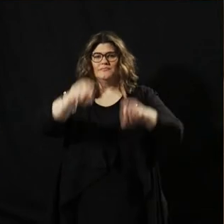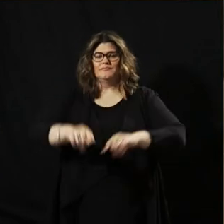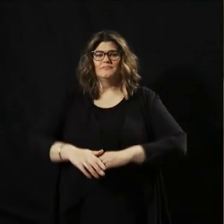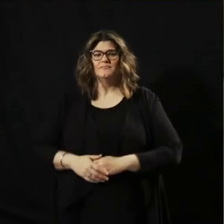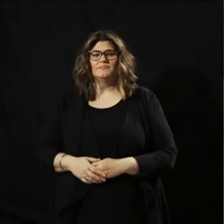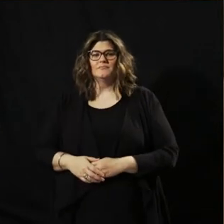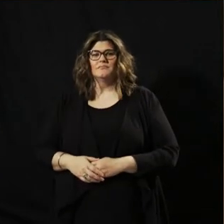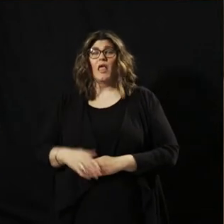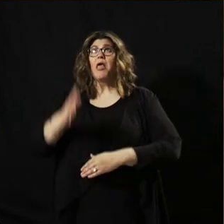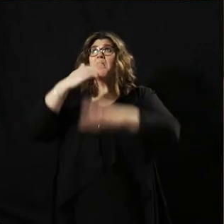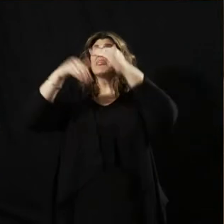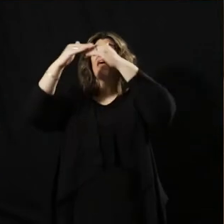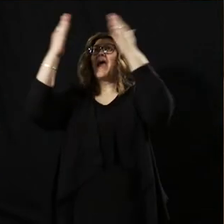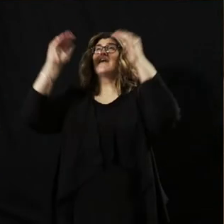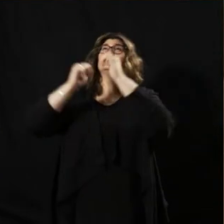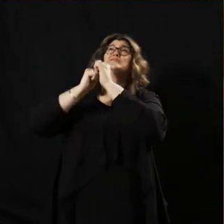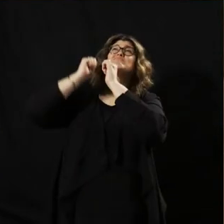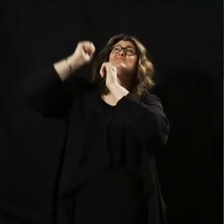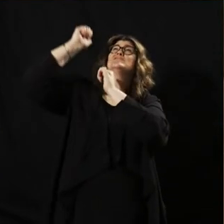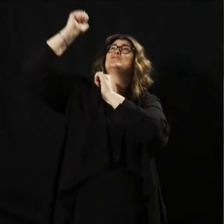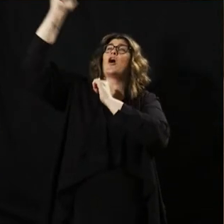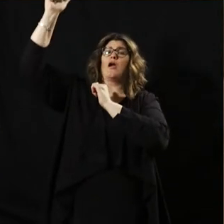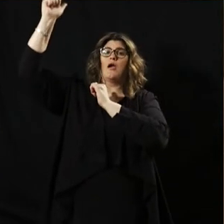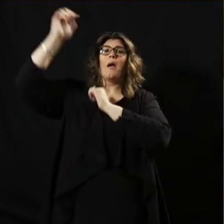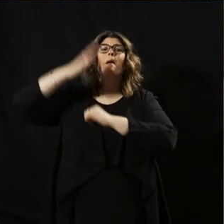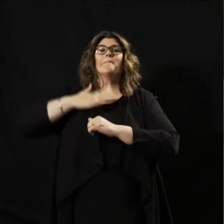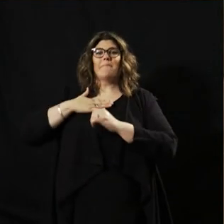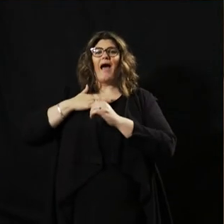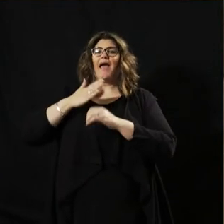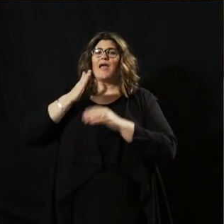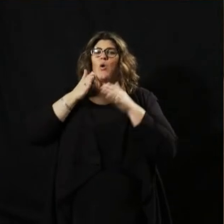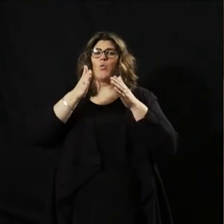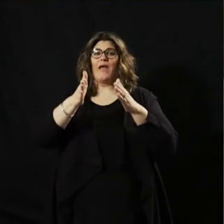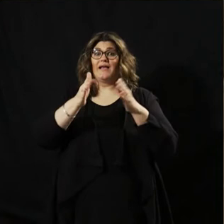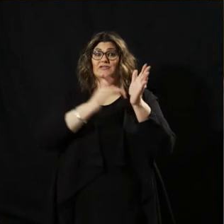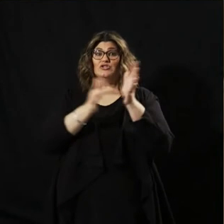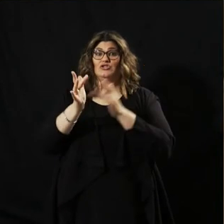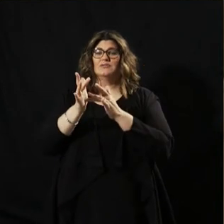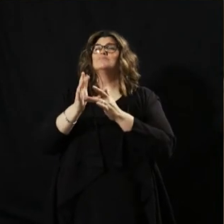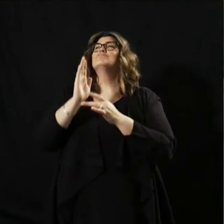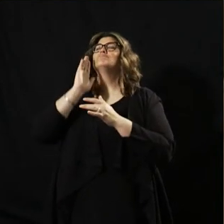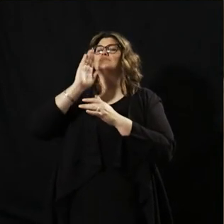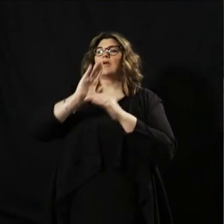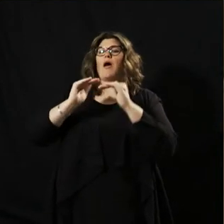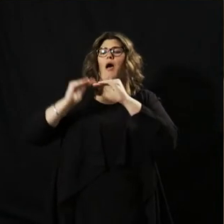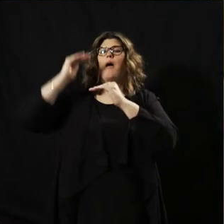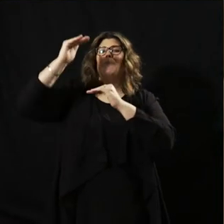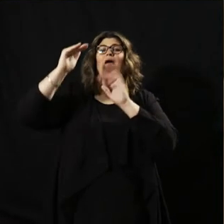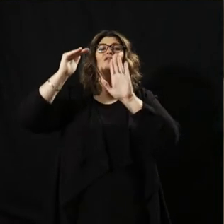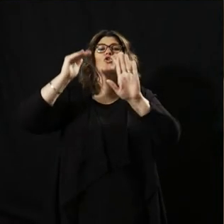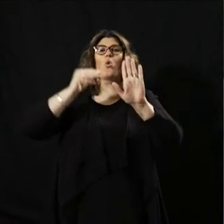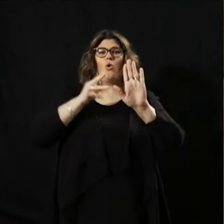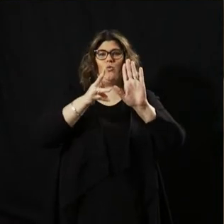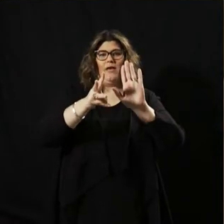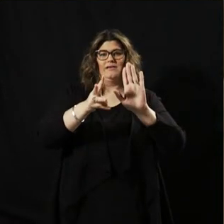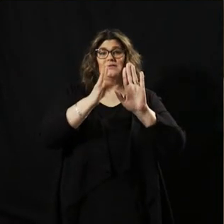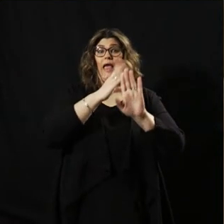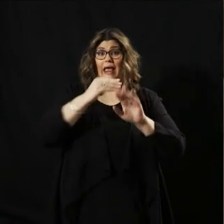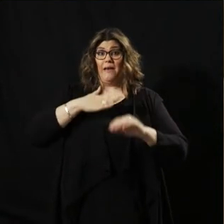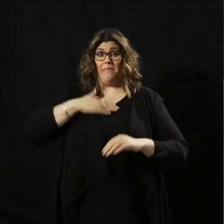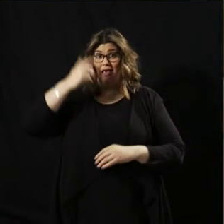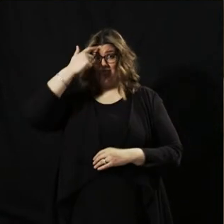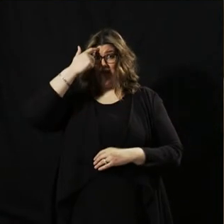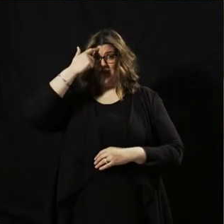the earth, so high are my ways above your ways, and my thoughts